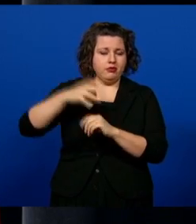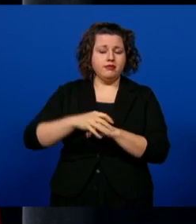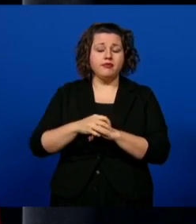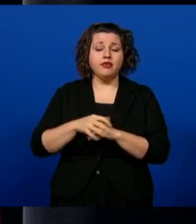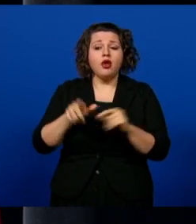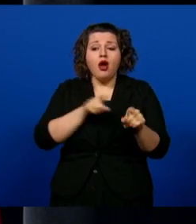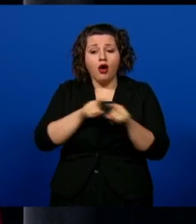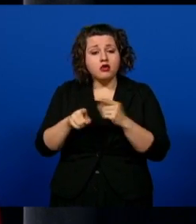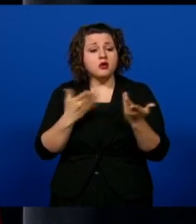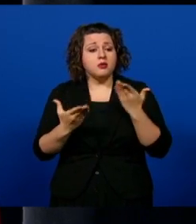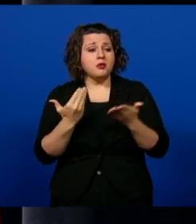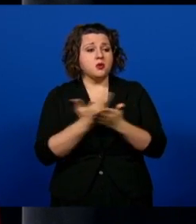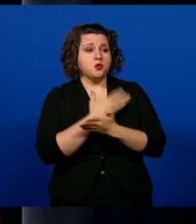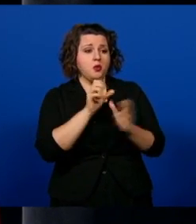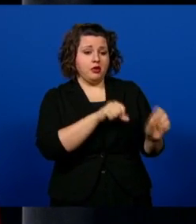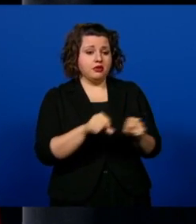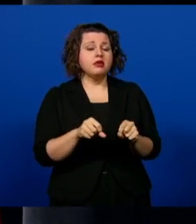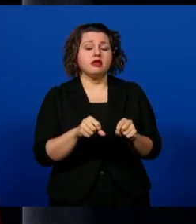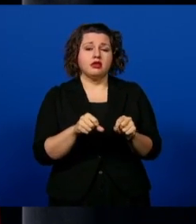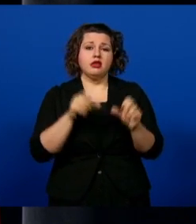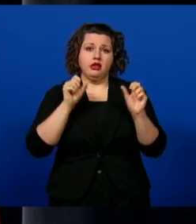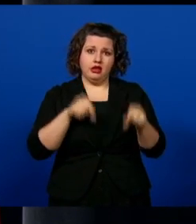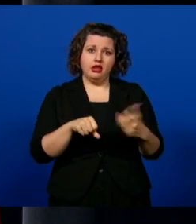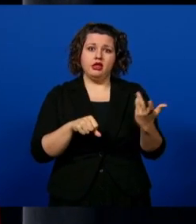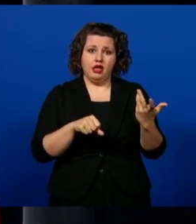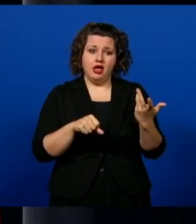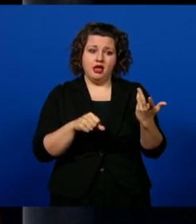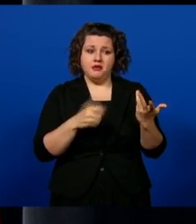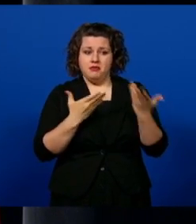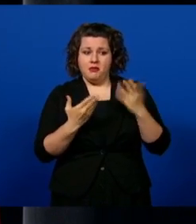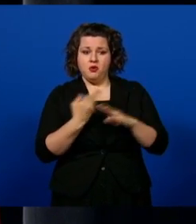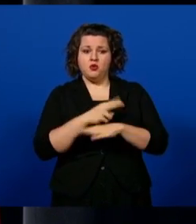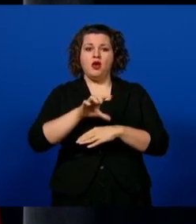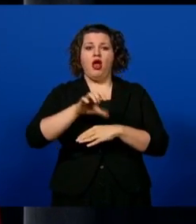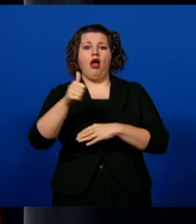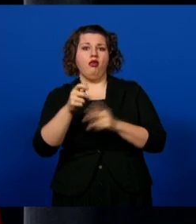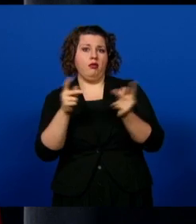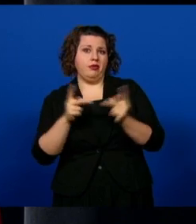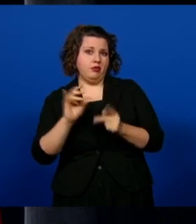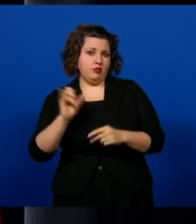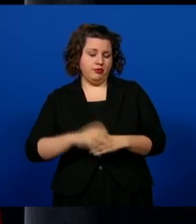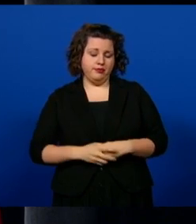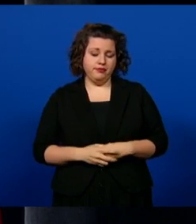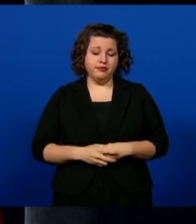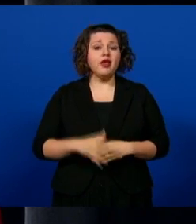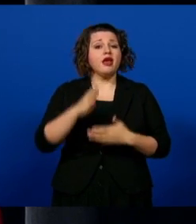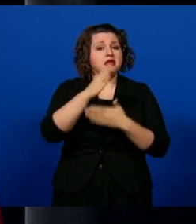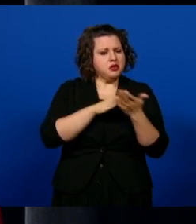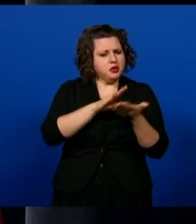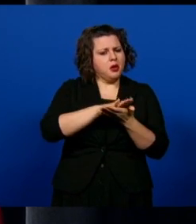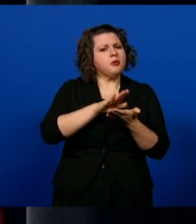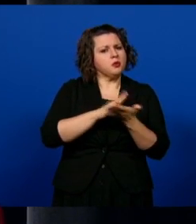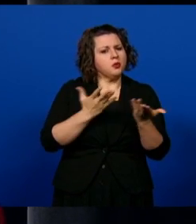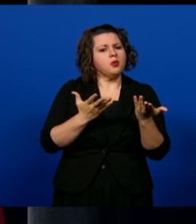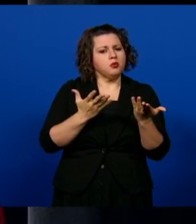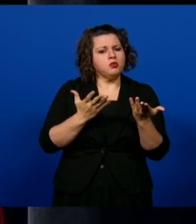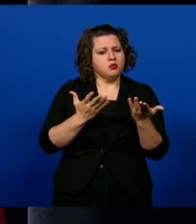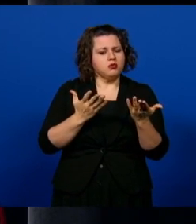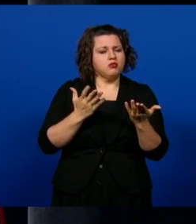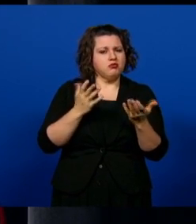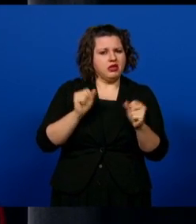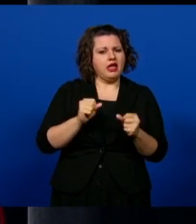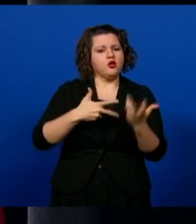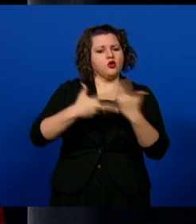exploring new possibilities for maximizing the potential use of alternate locations. while some schools can more comfortably social distance